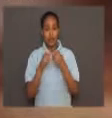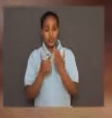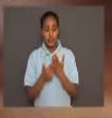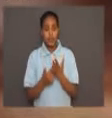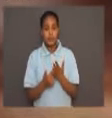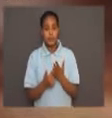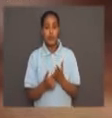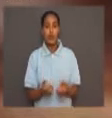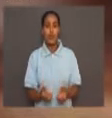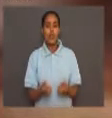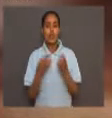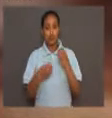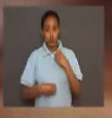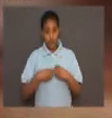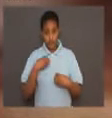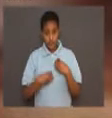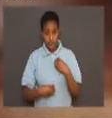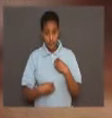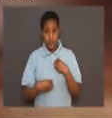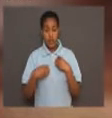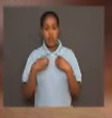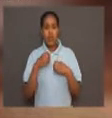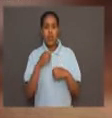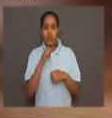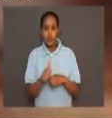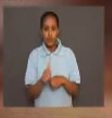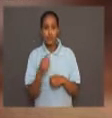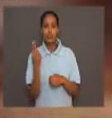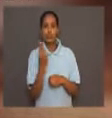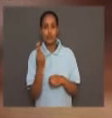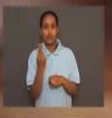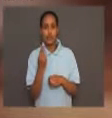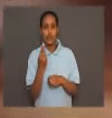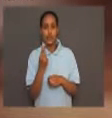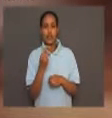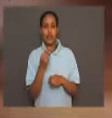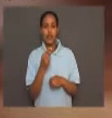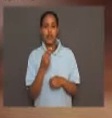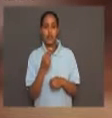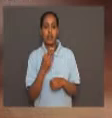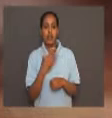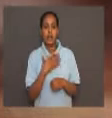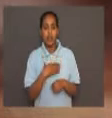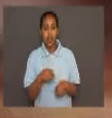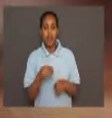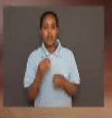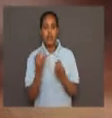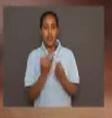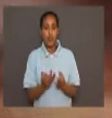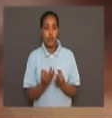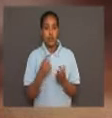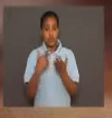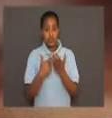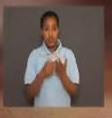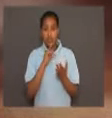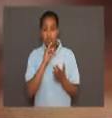However, most organisms cannot use it in its elemental form.